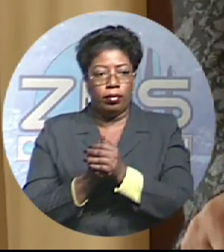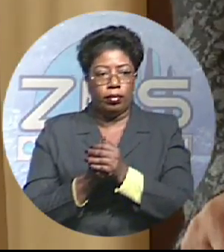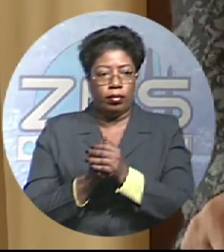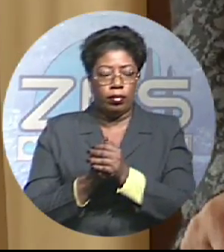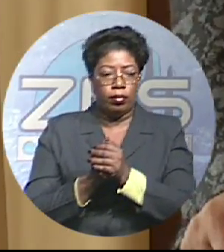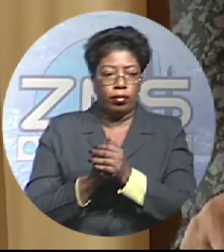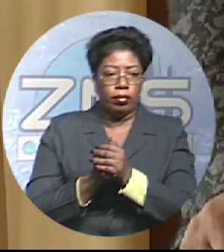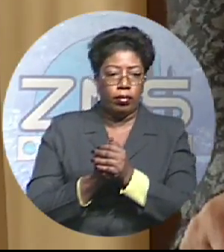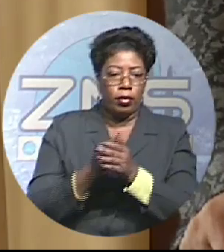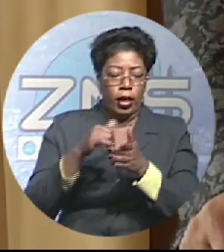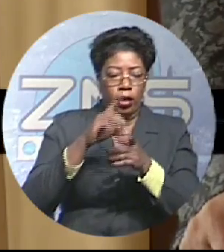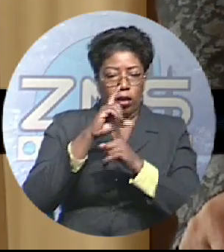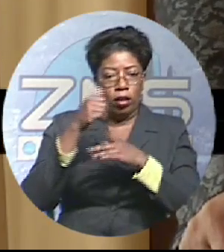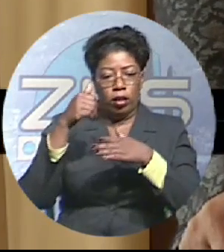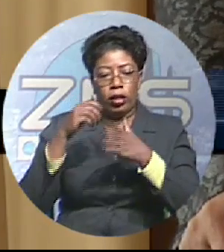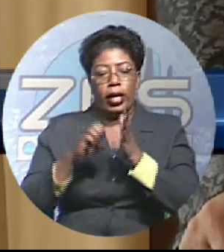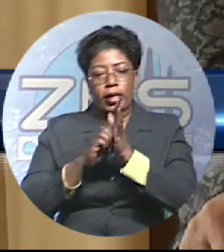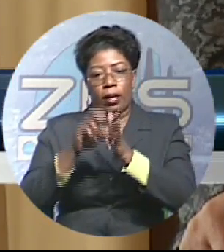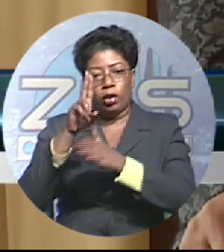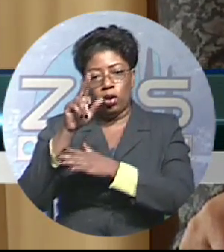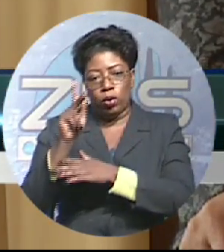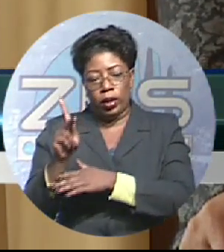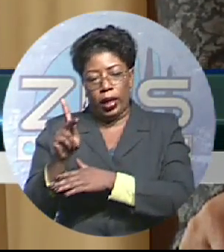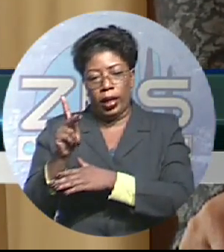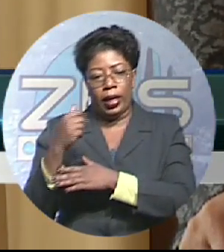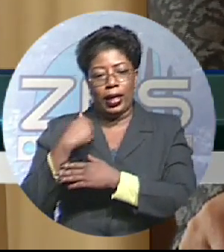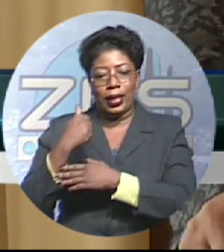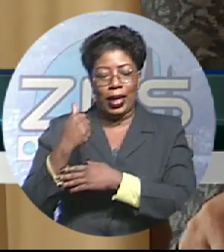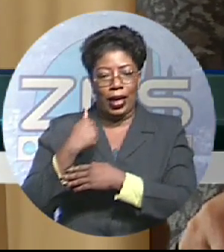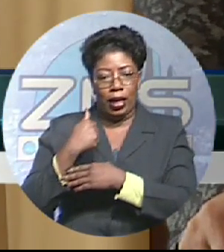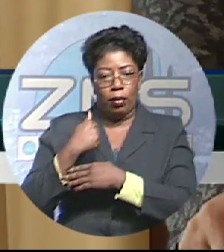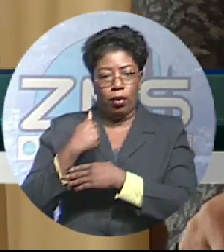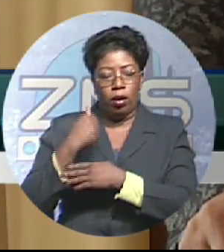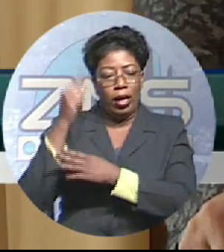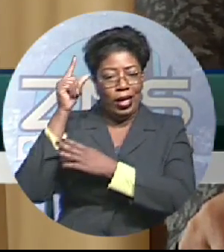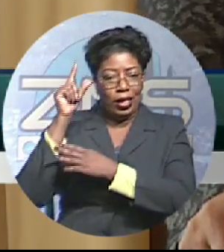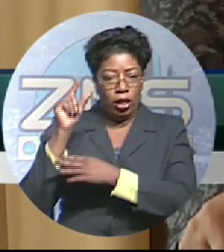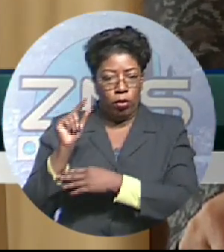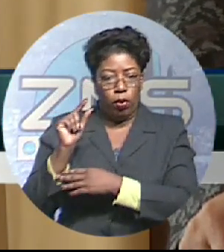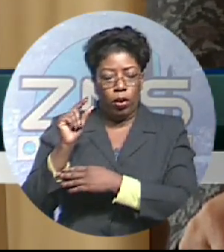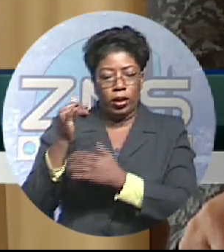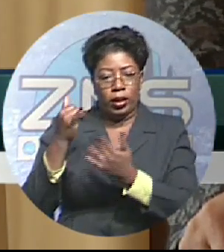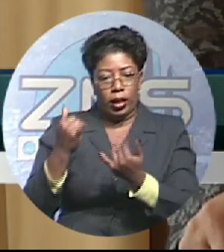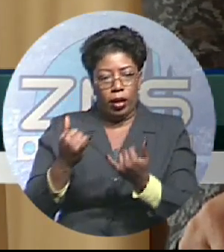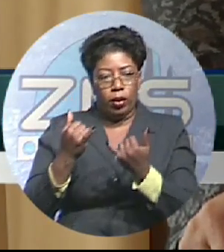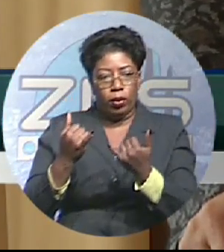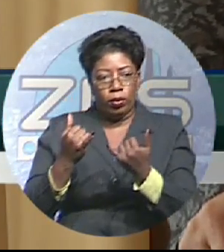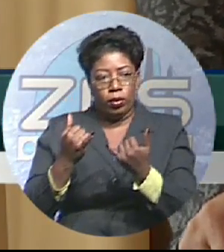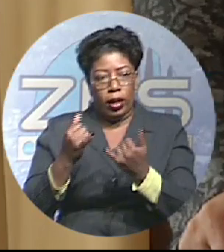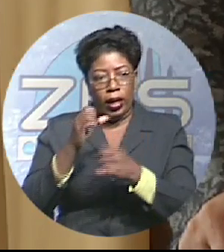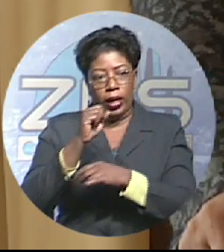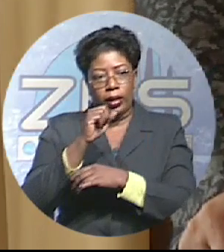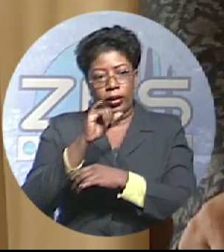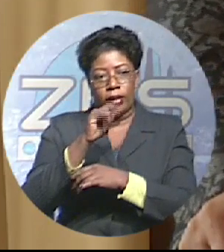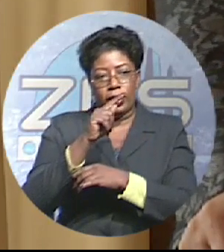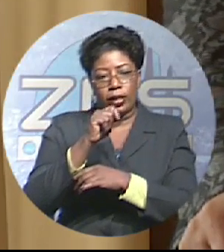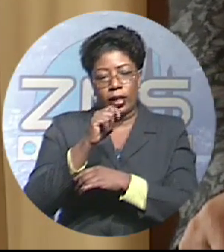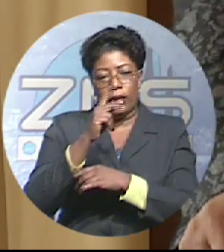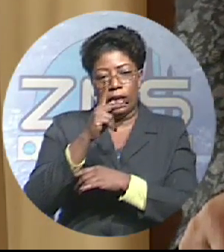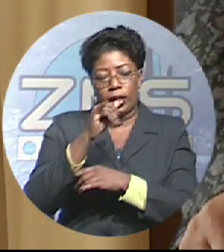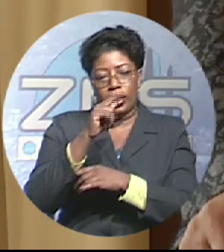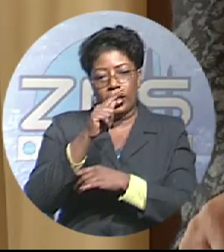In jurisdictions like the UK, Canada, Singapore, New York, Malta, and now Antigua and St. Kitts,